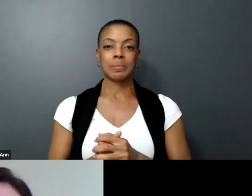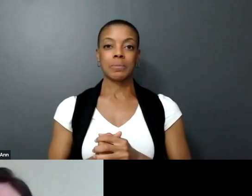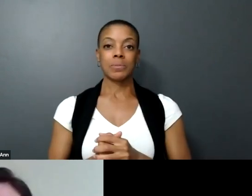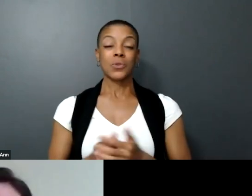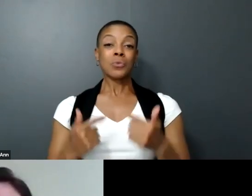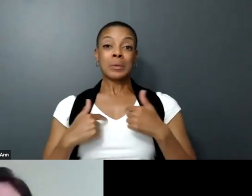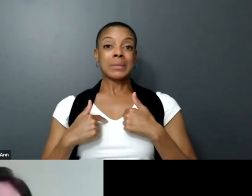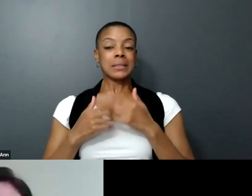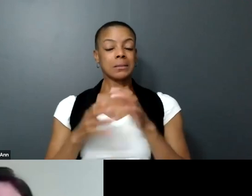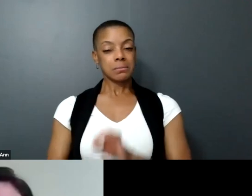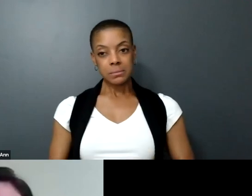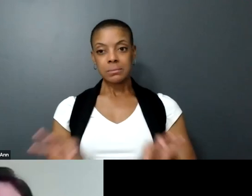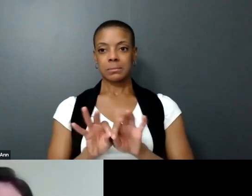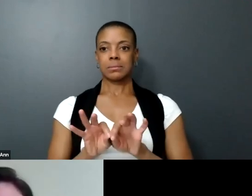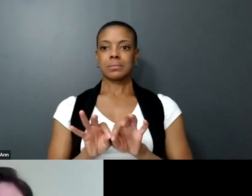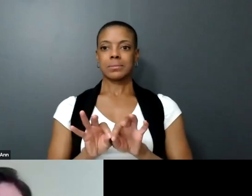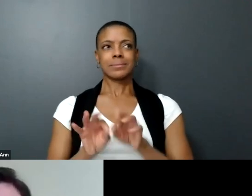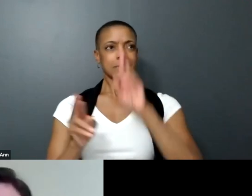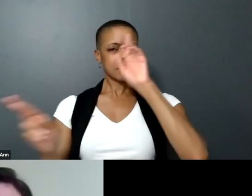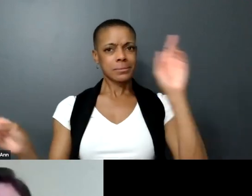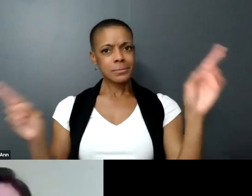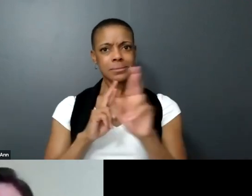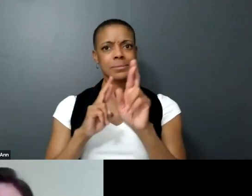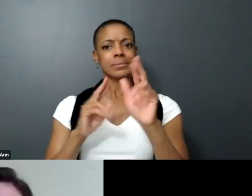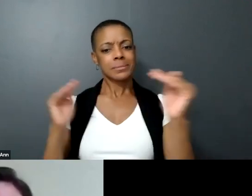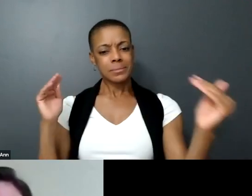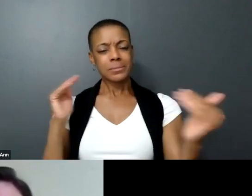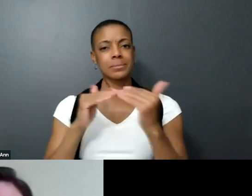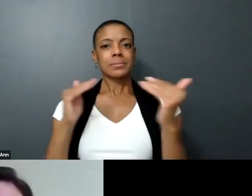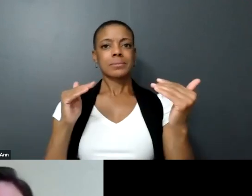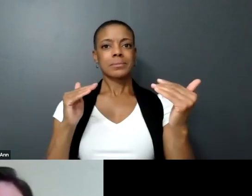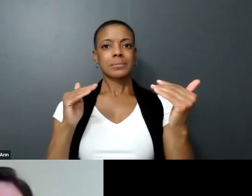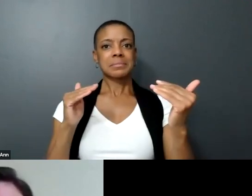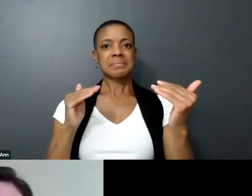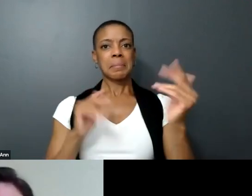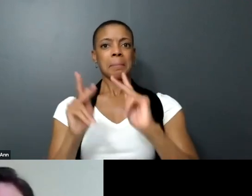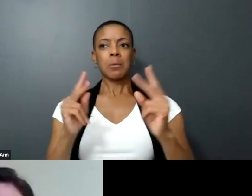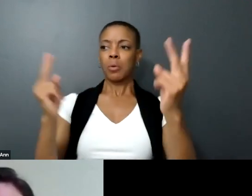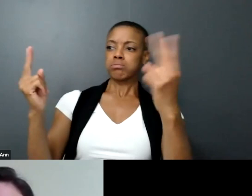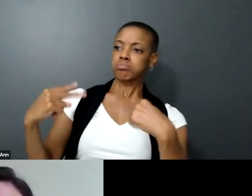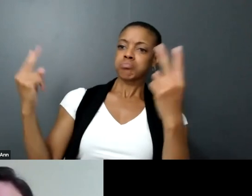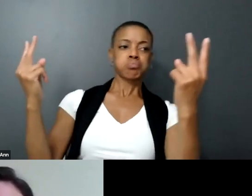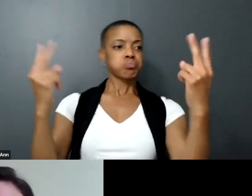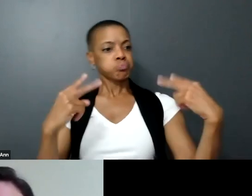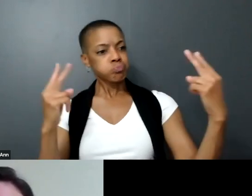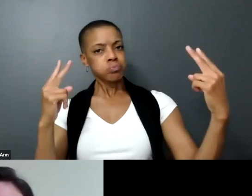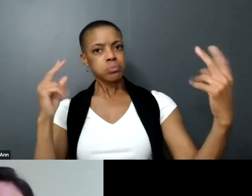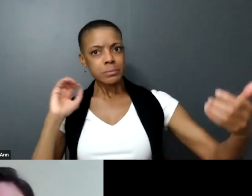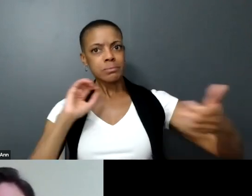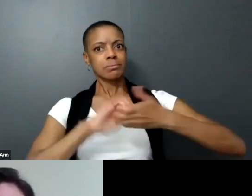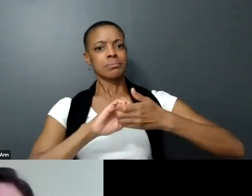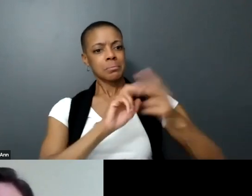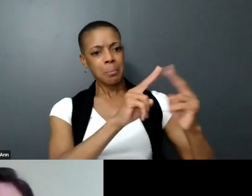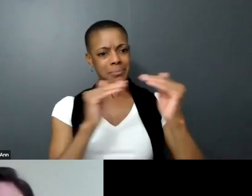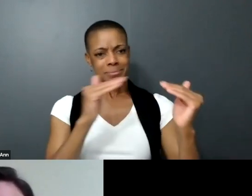important that we are treated with respect and equality, that we are viewed and valued as partners with not only historic rights that